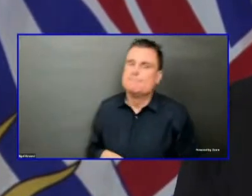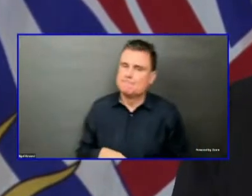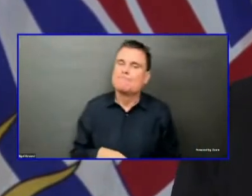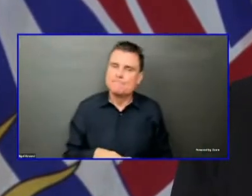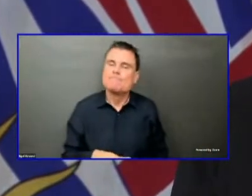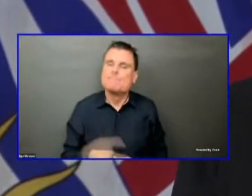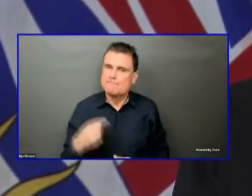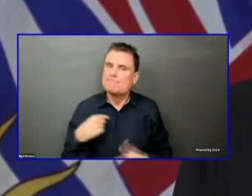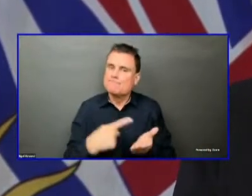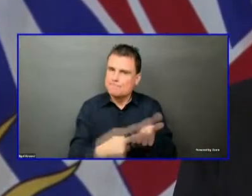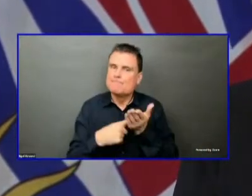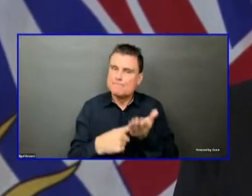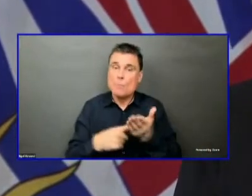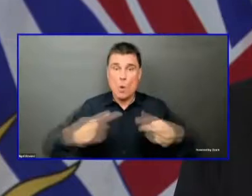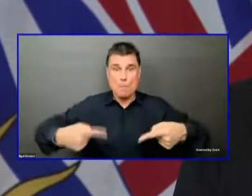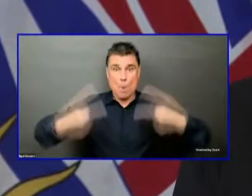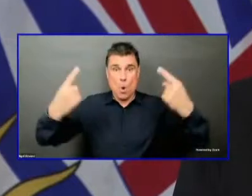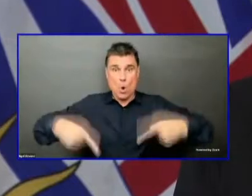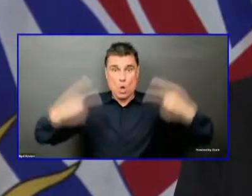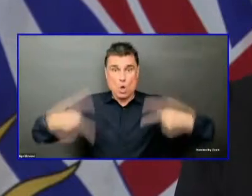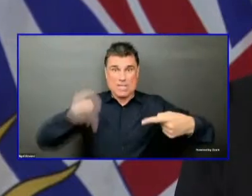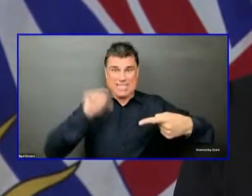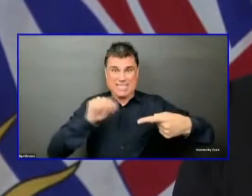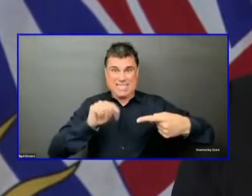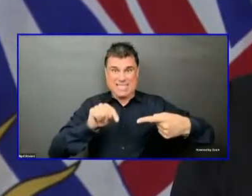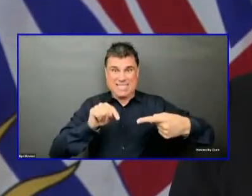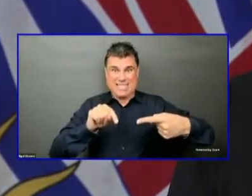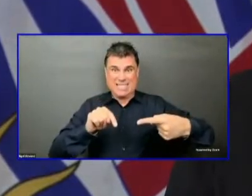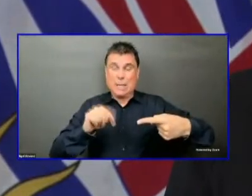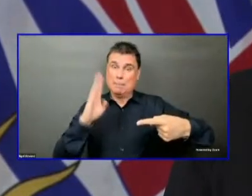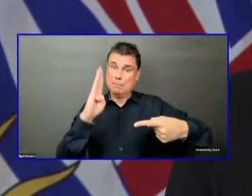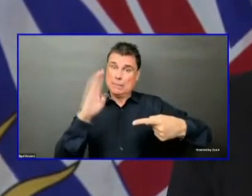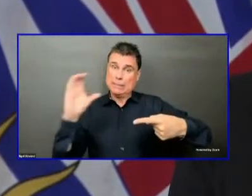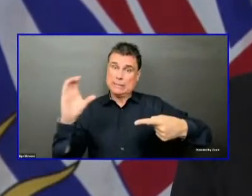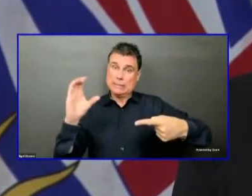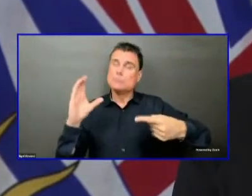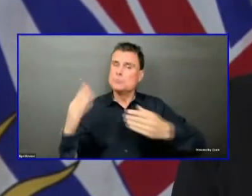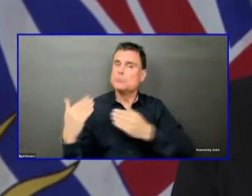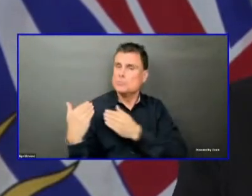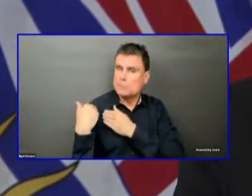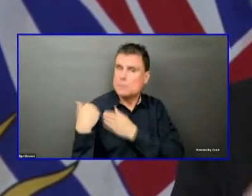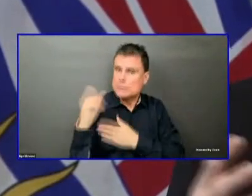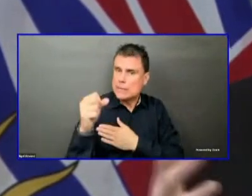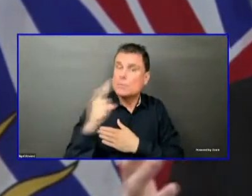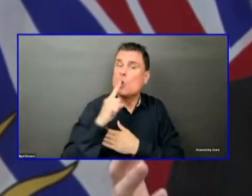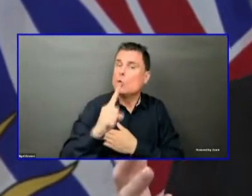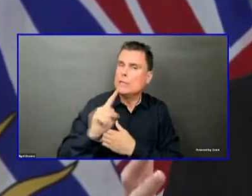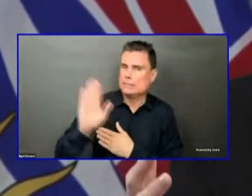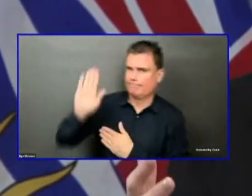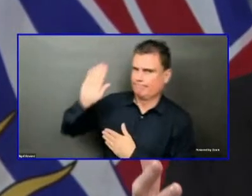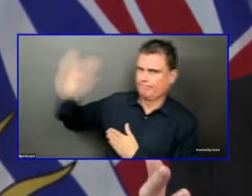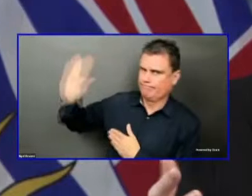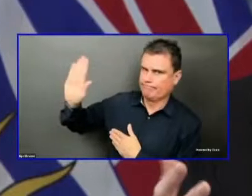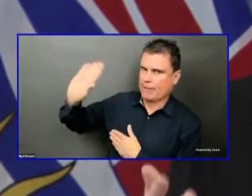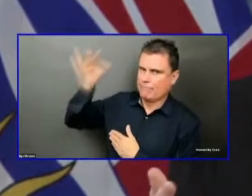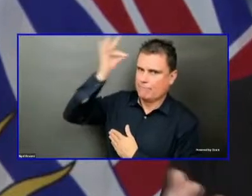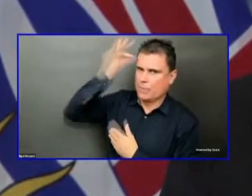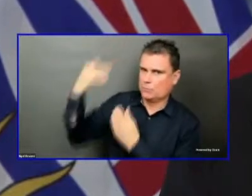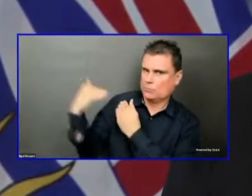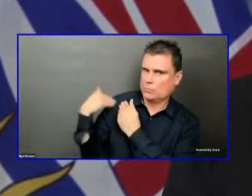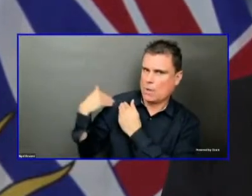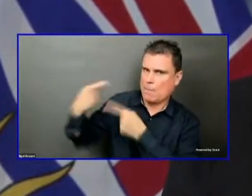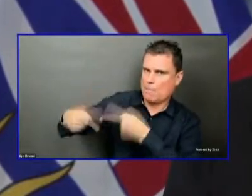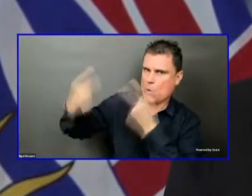federal responsibility. And we have been talking about the need to have a consolidated program of